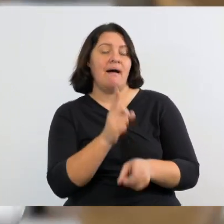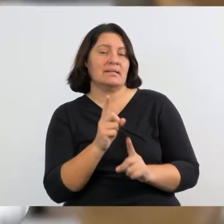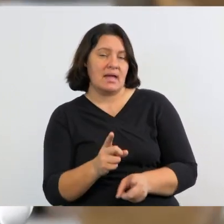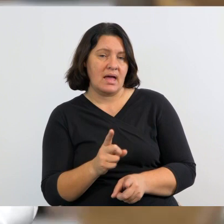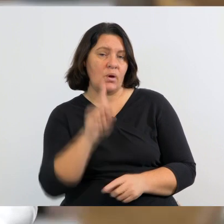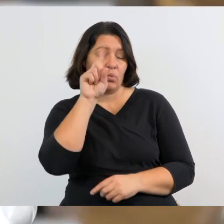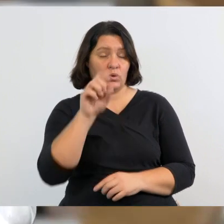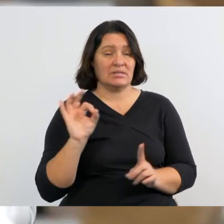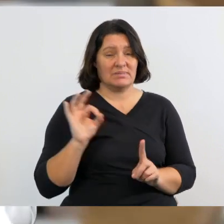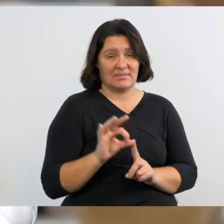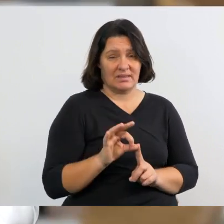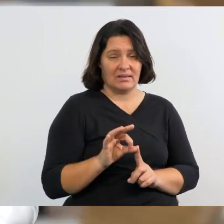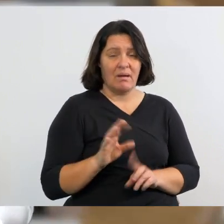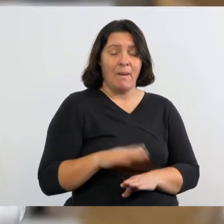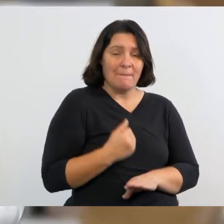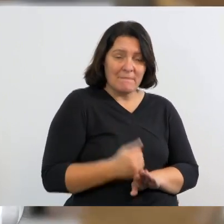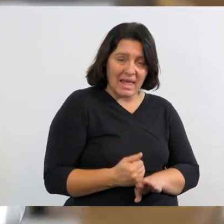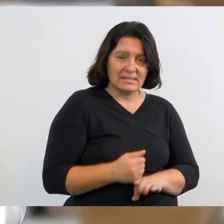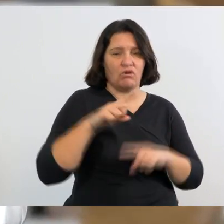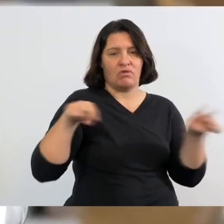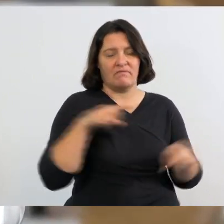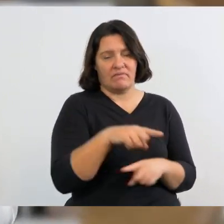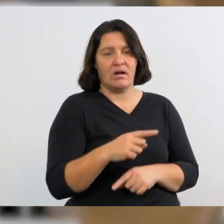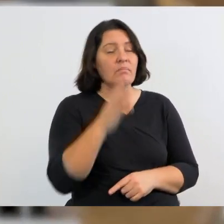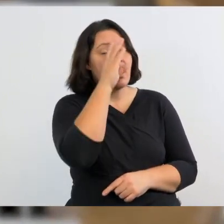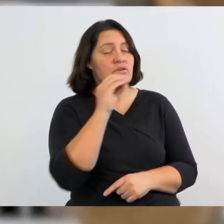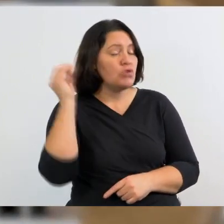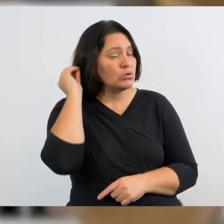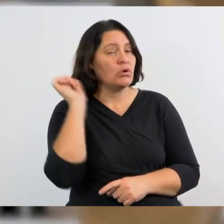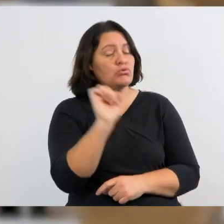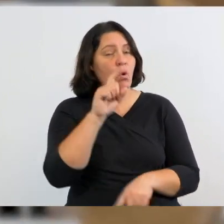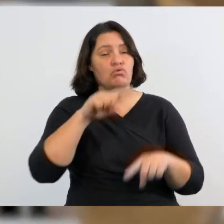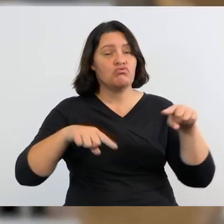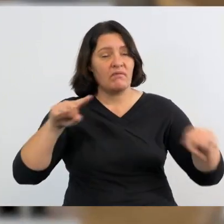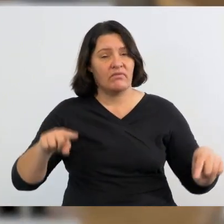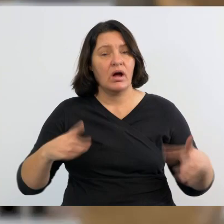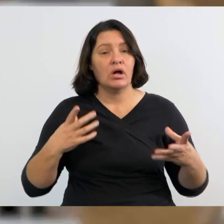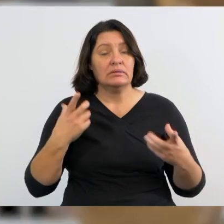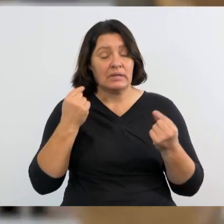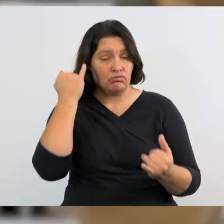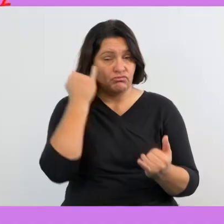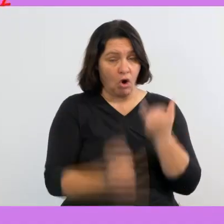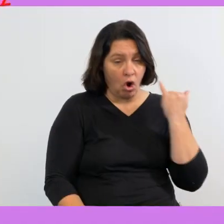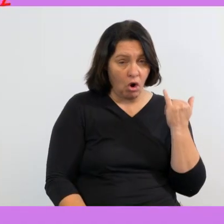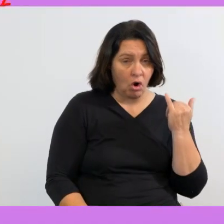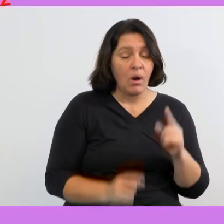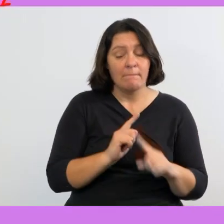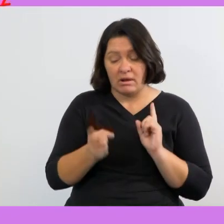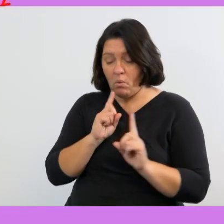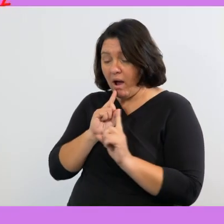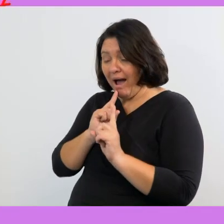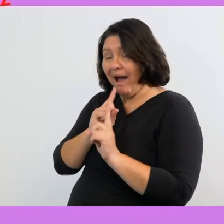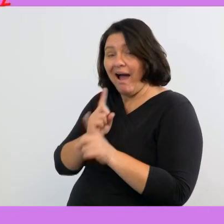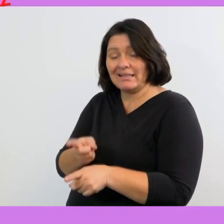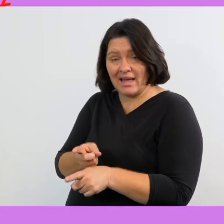note, if your graph was done incorrectly, but now you've answered it, given this question, remember